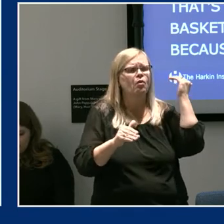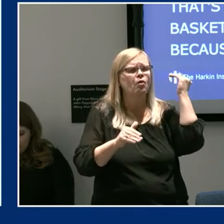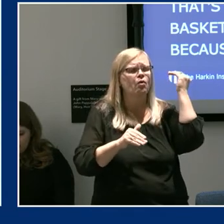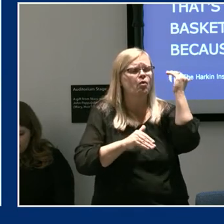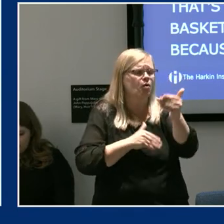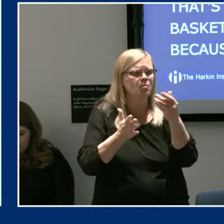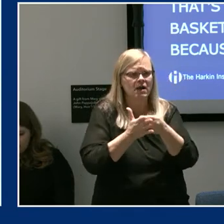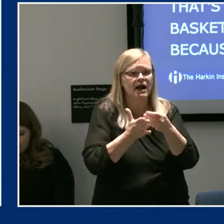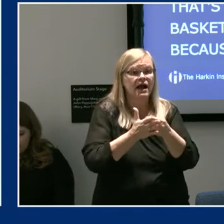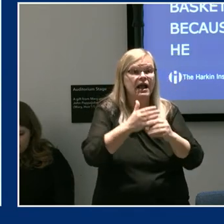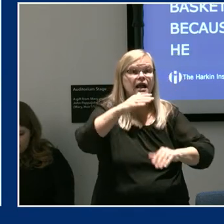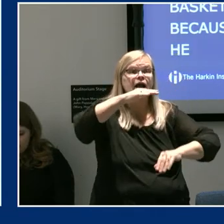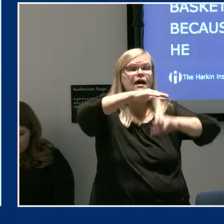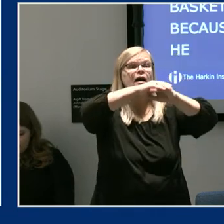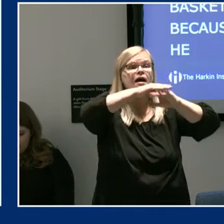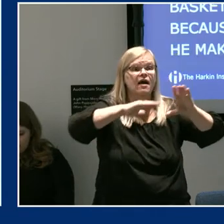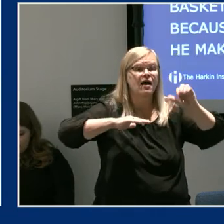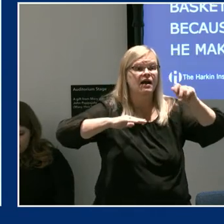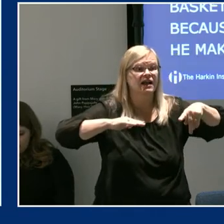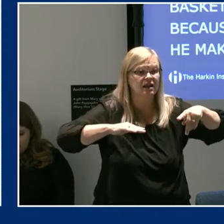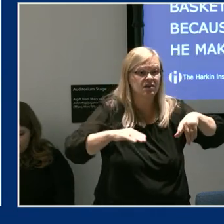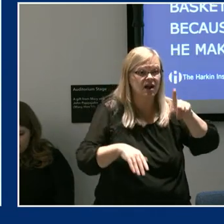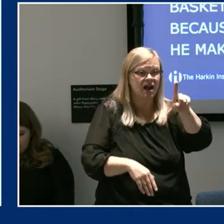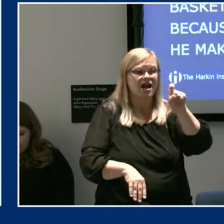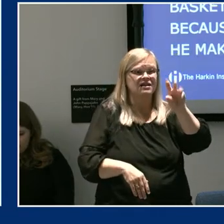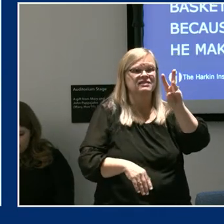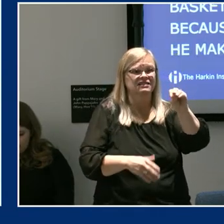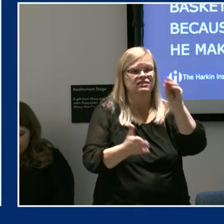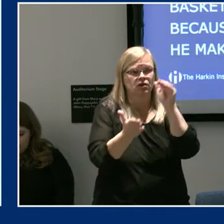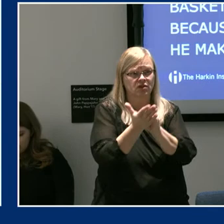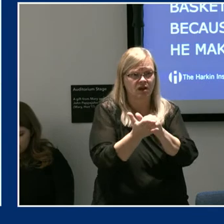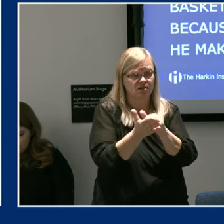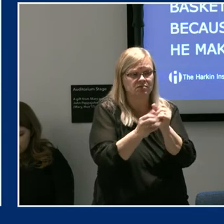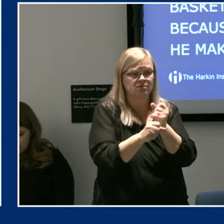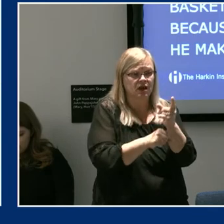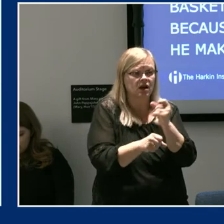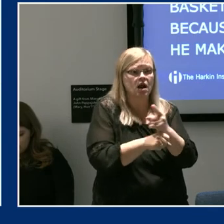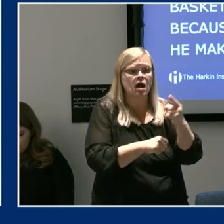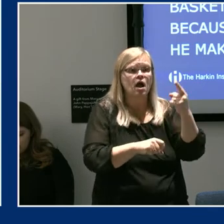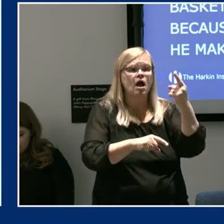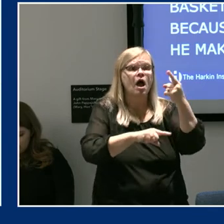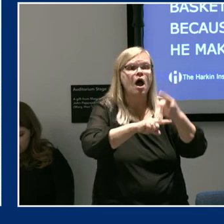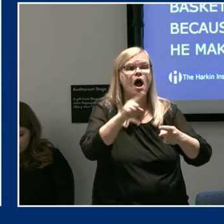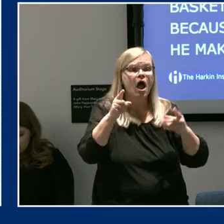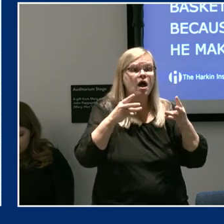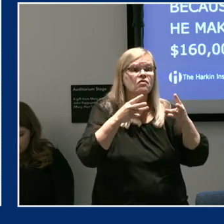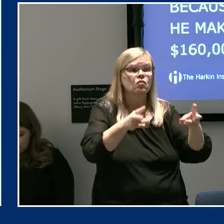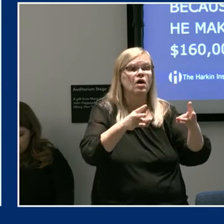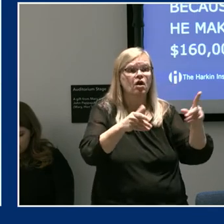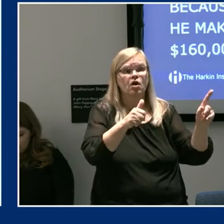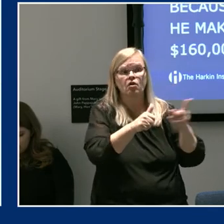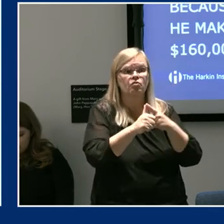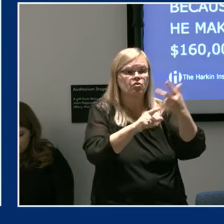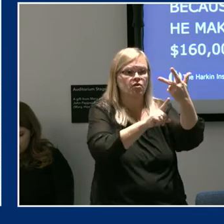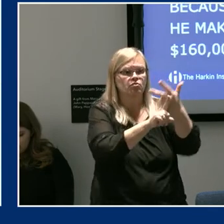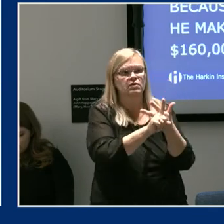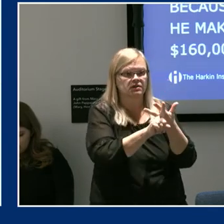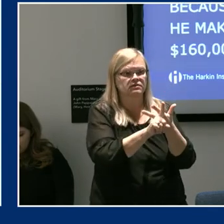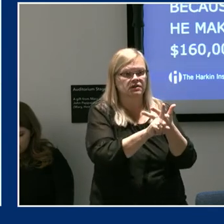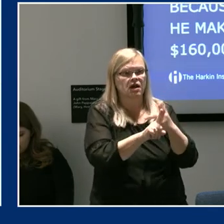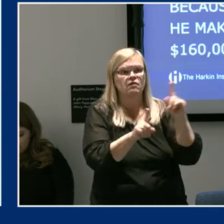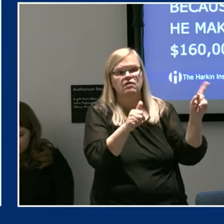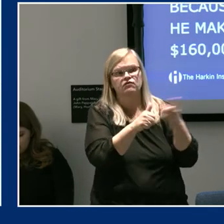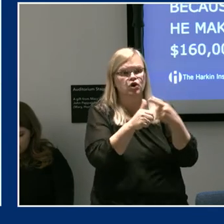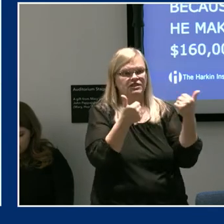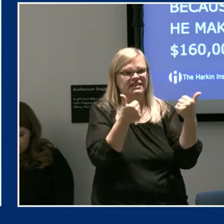he reaches that cap. It's $160,000 a year. Halfway through the first quarter of the first